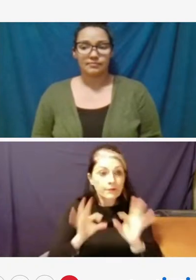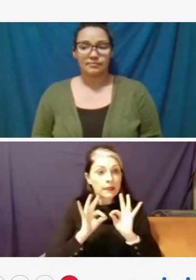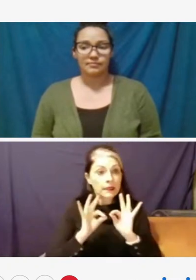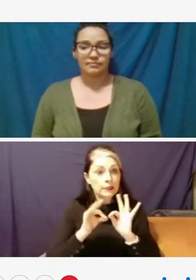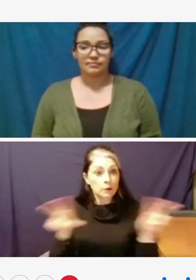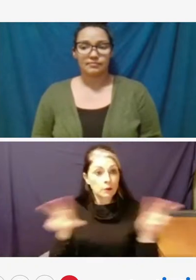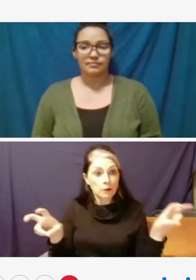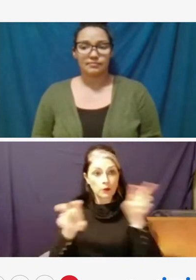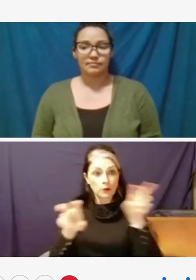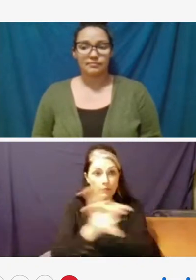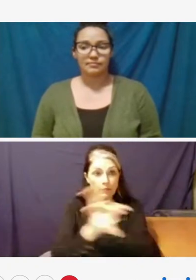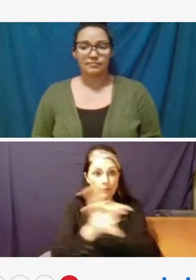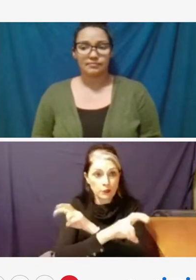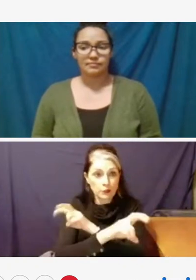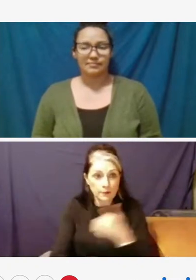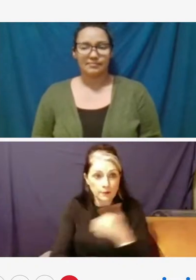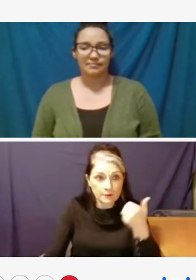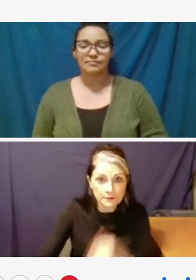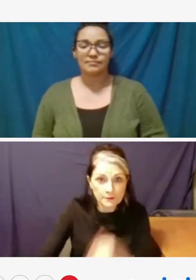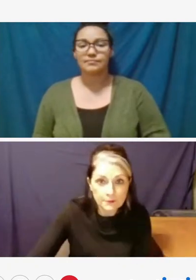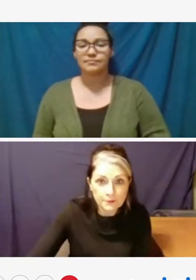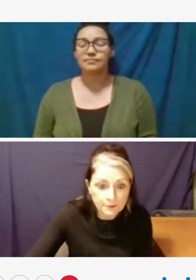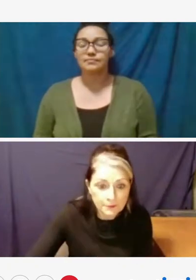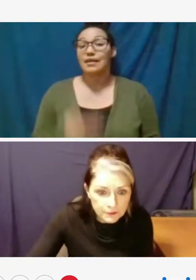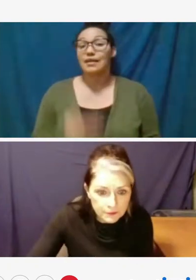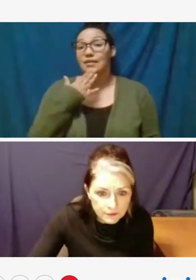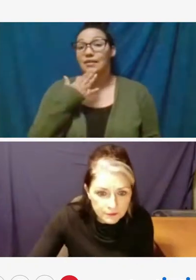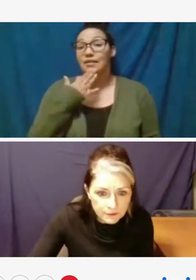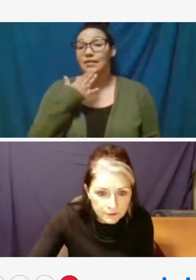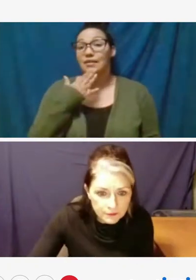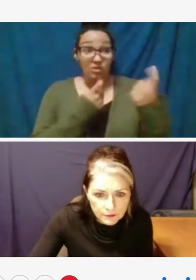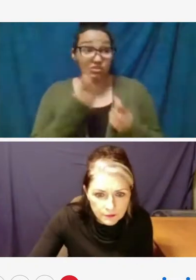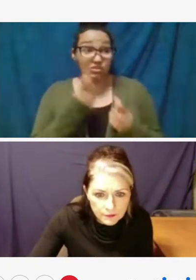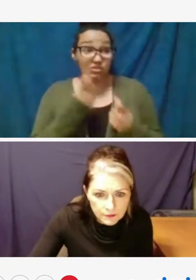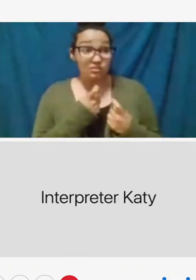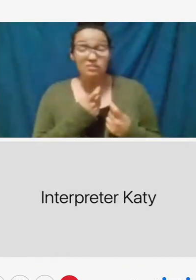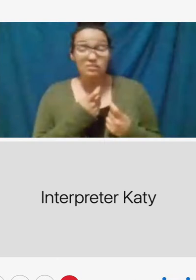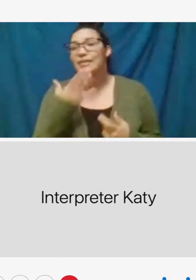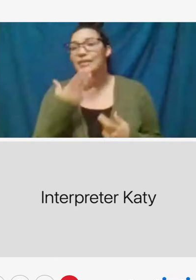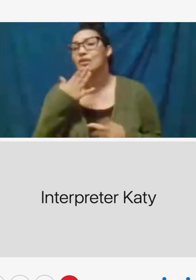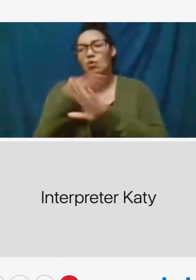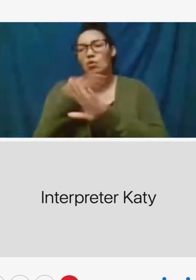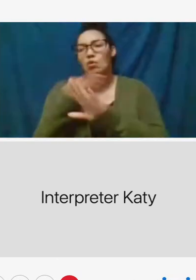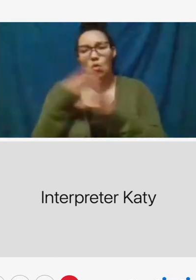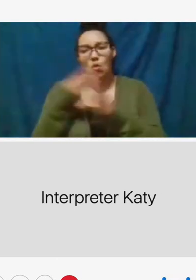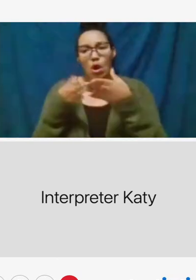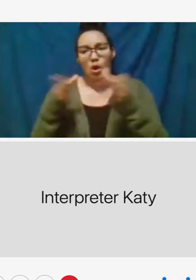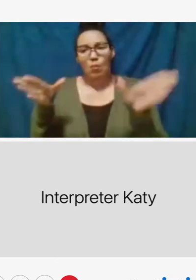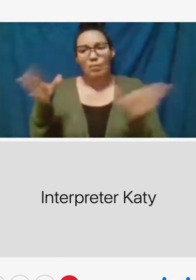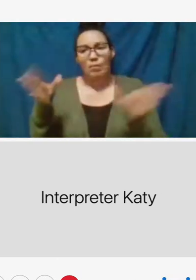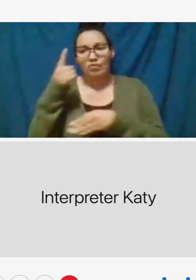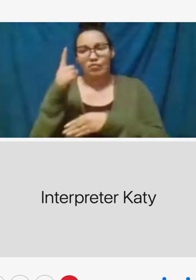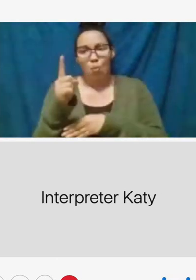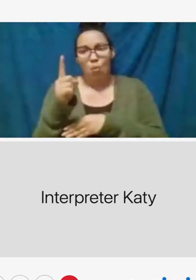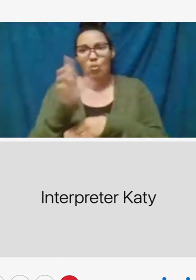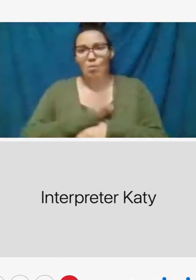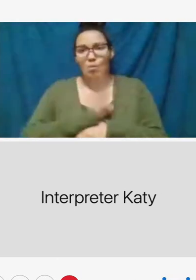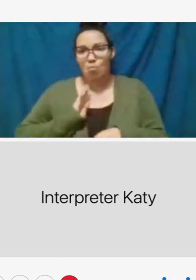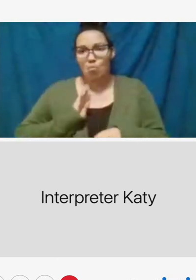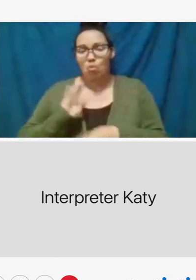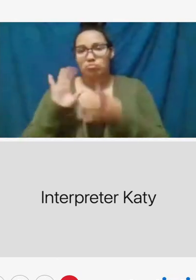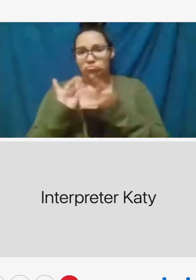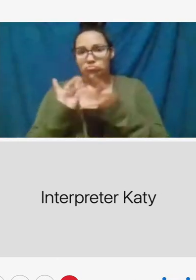kids any questions thank you Antonio before I I open it up for for me member comments I would like to just pause